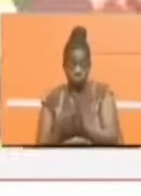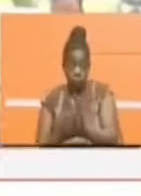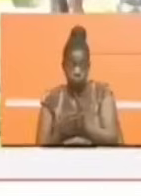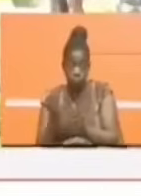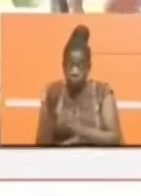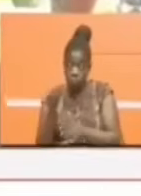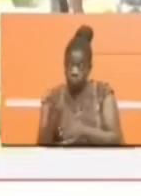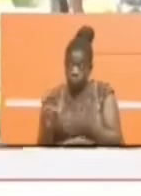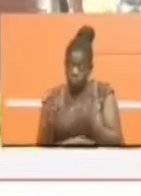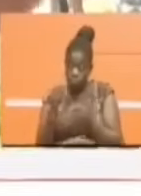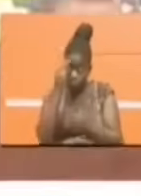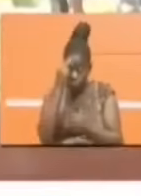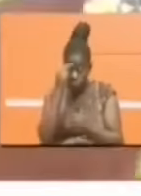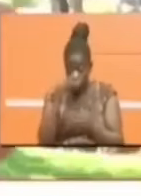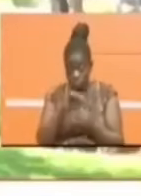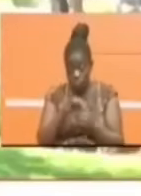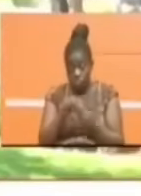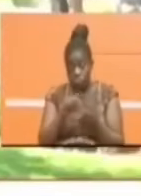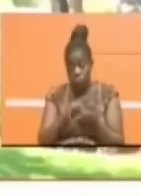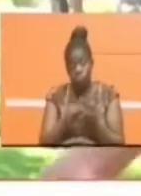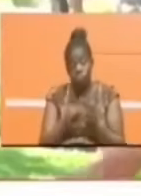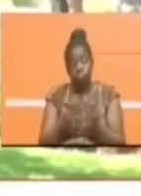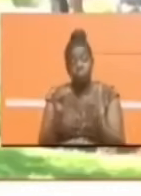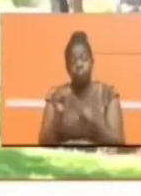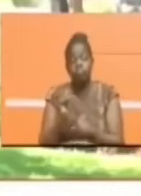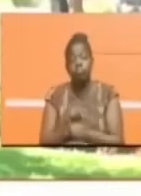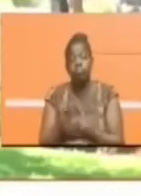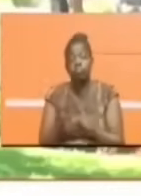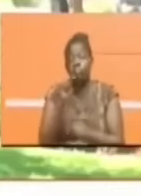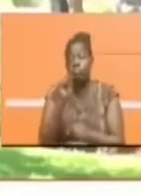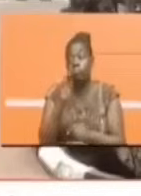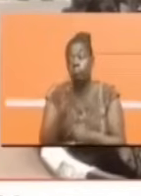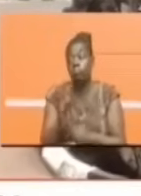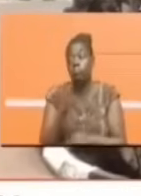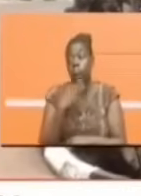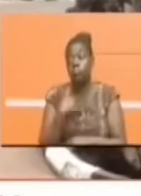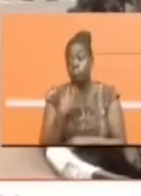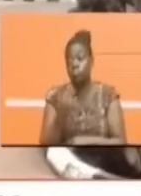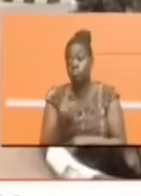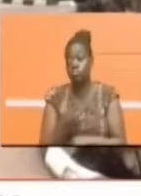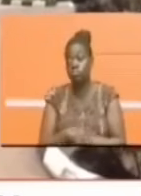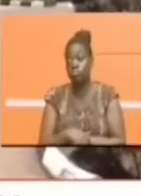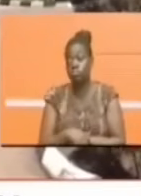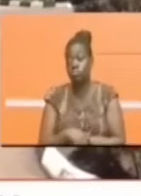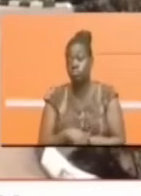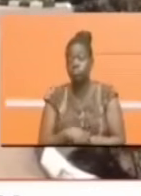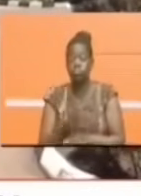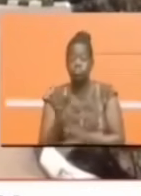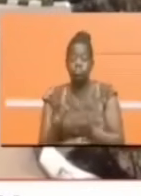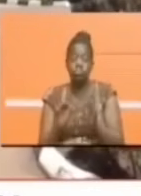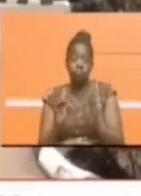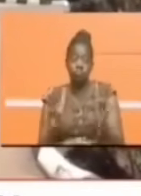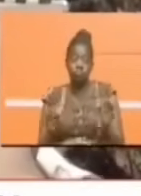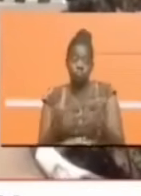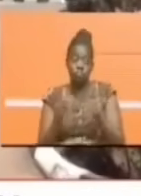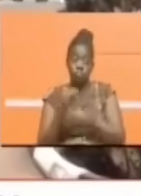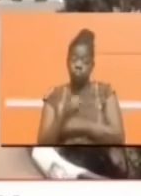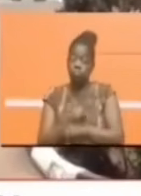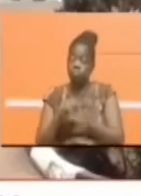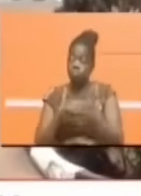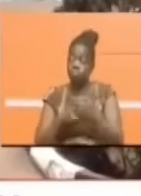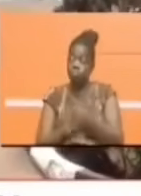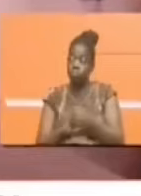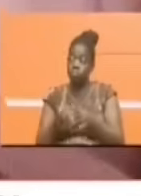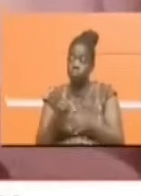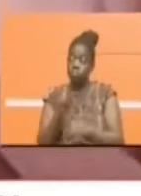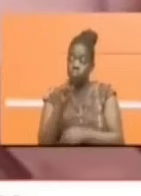omwana akoze project bweti ne bweti bino byalina okukola era ne UNEB bimwetaagisa. Sima Gilbert Gift atwala amasomero ga siniya mu